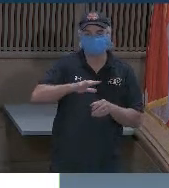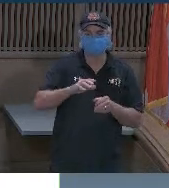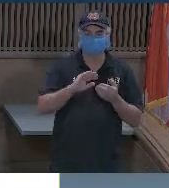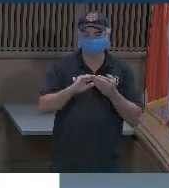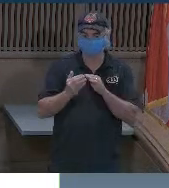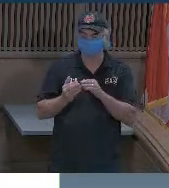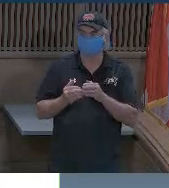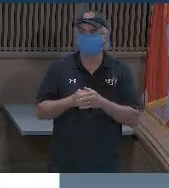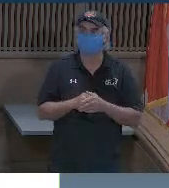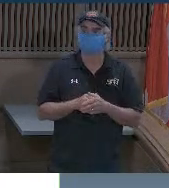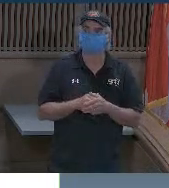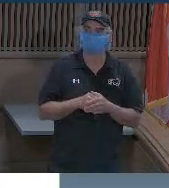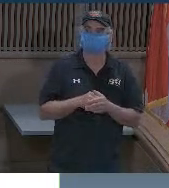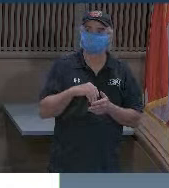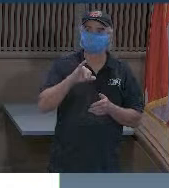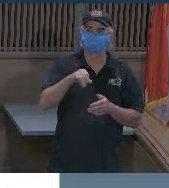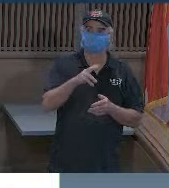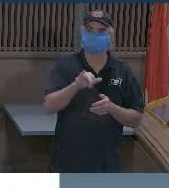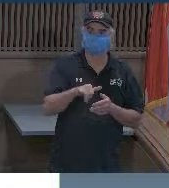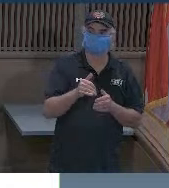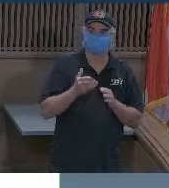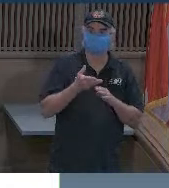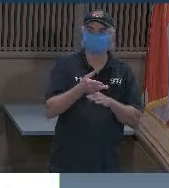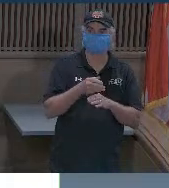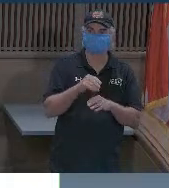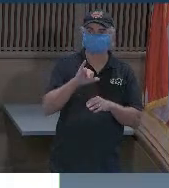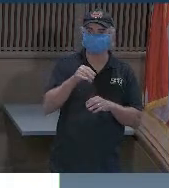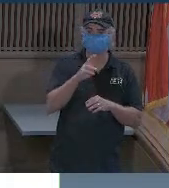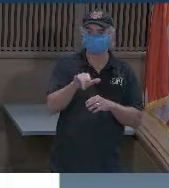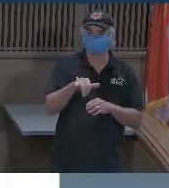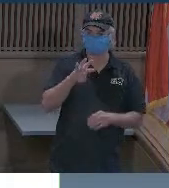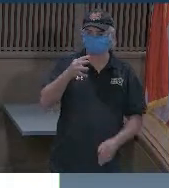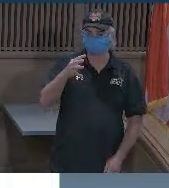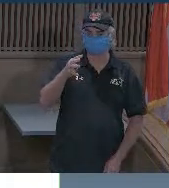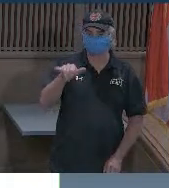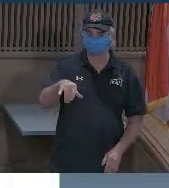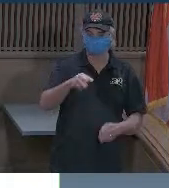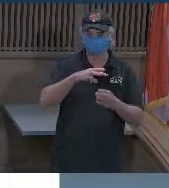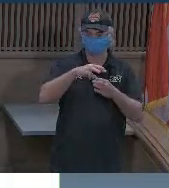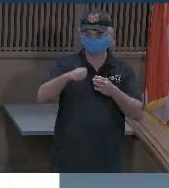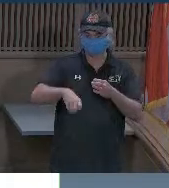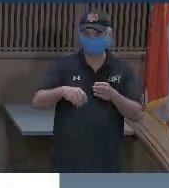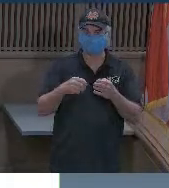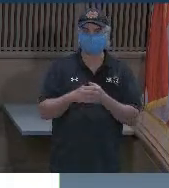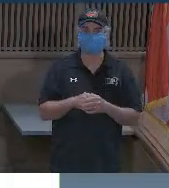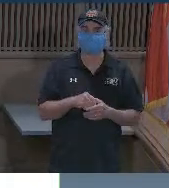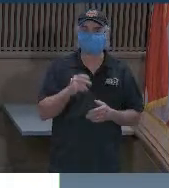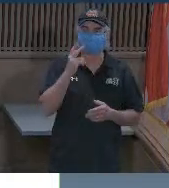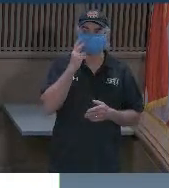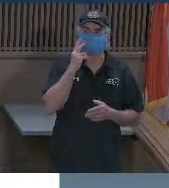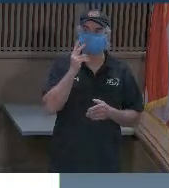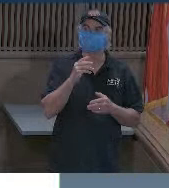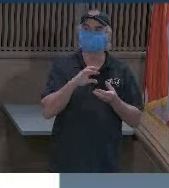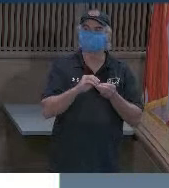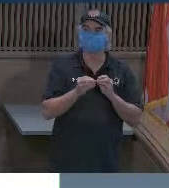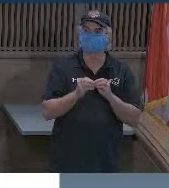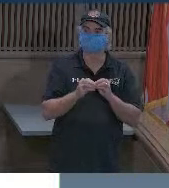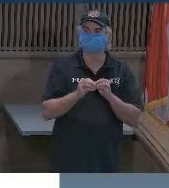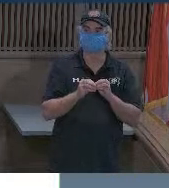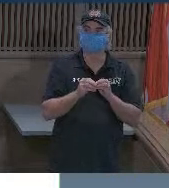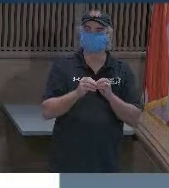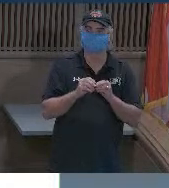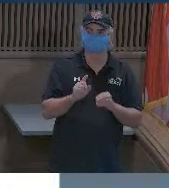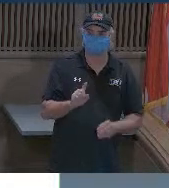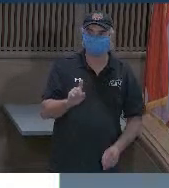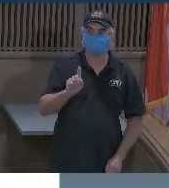of July, after the July 4th weekend, the uptick that was anticipated,